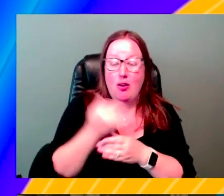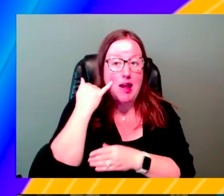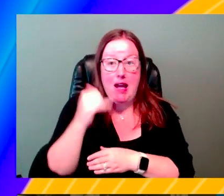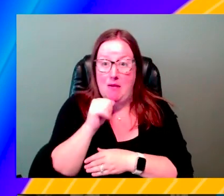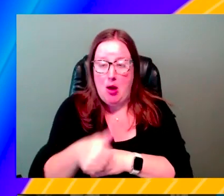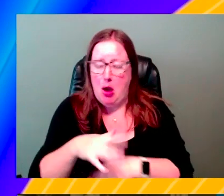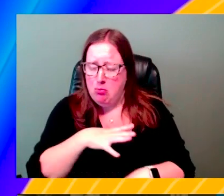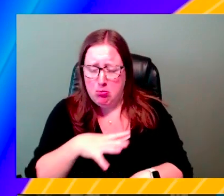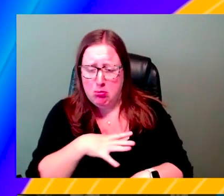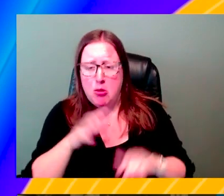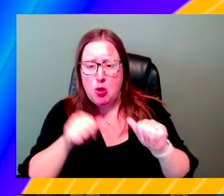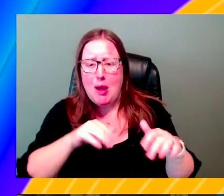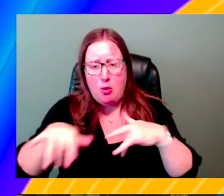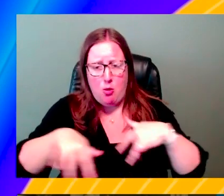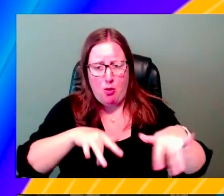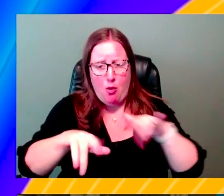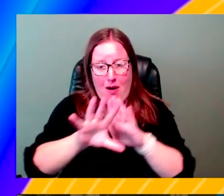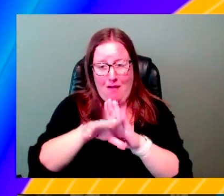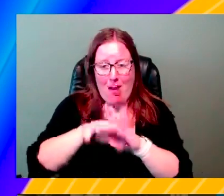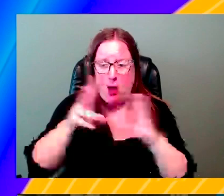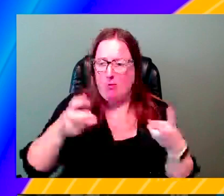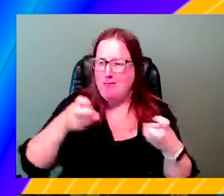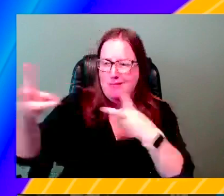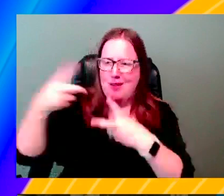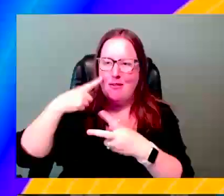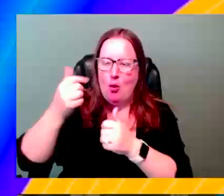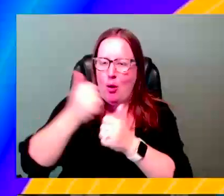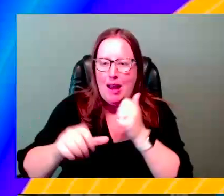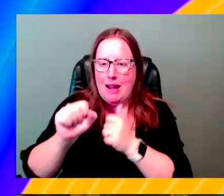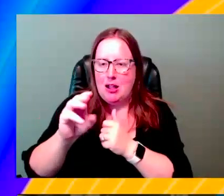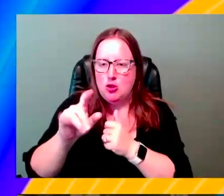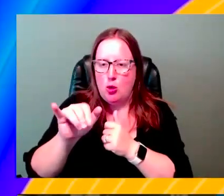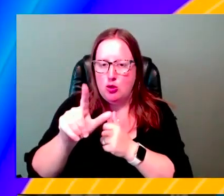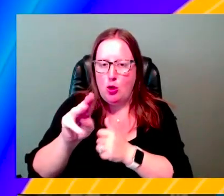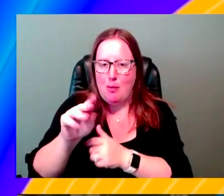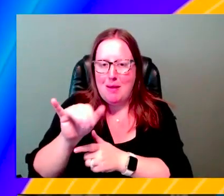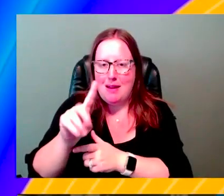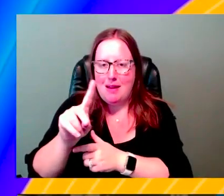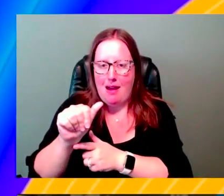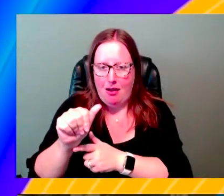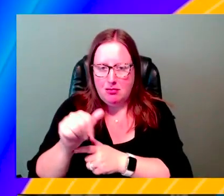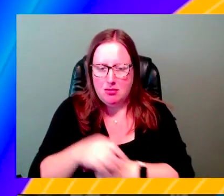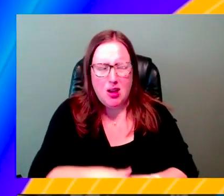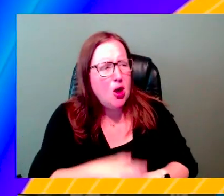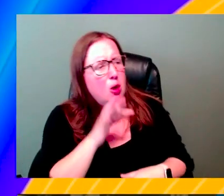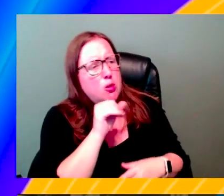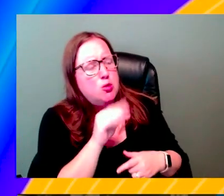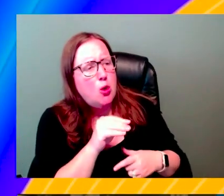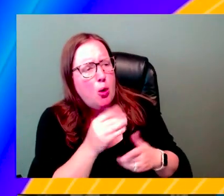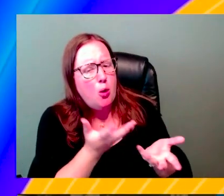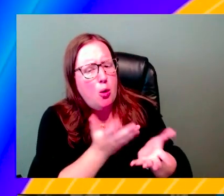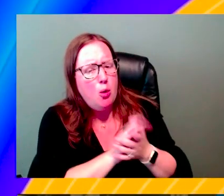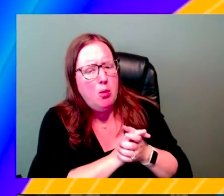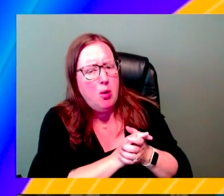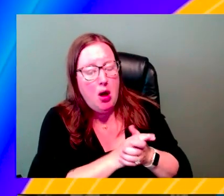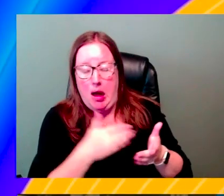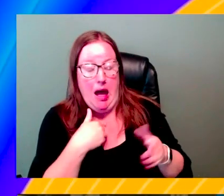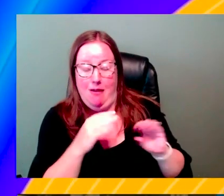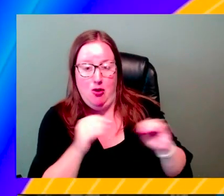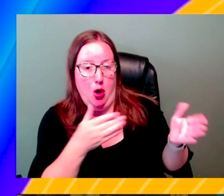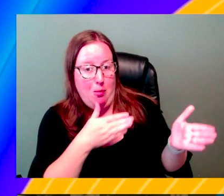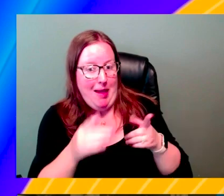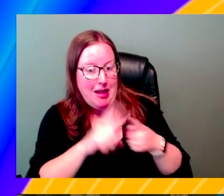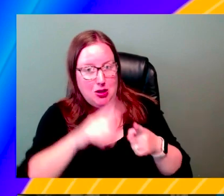just record a video and export it to any social media platform. I can't, so I don't have any plans to make any movies, but